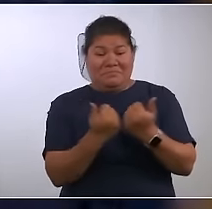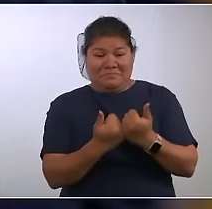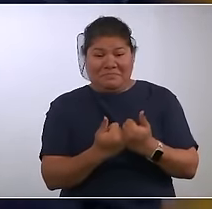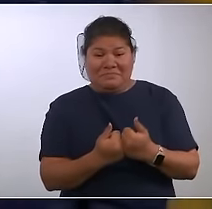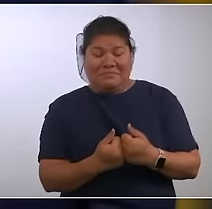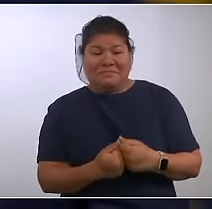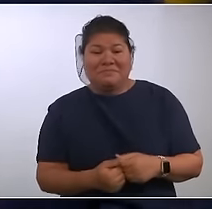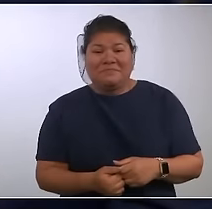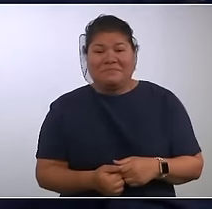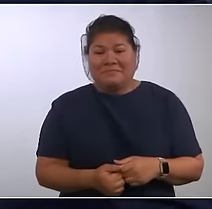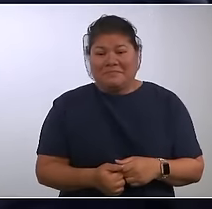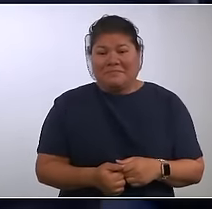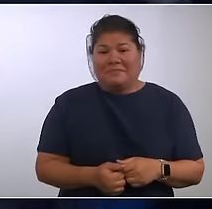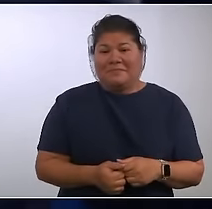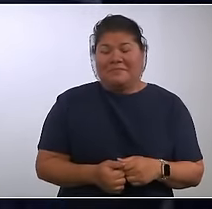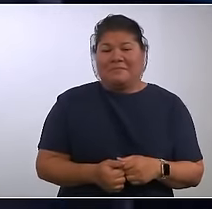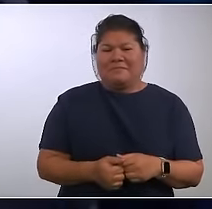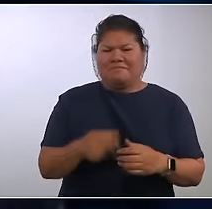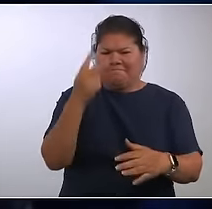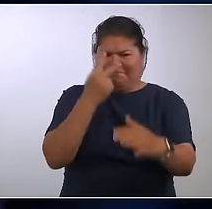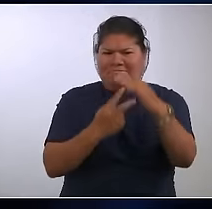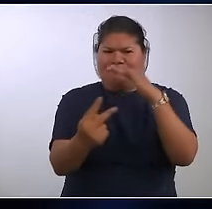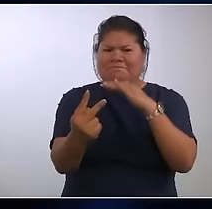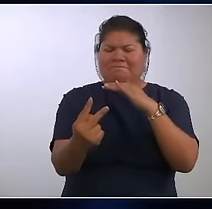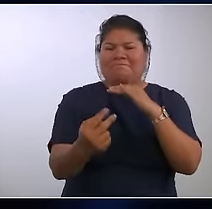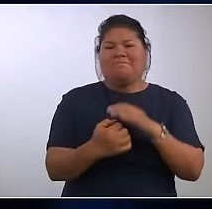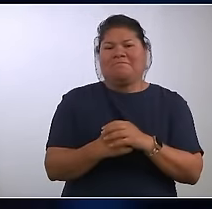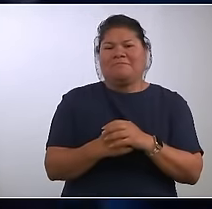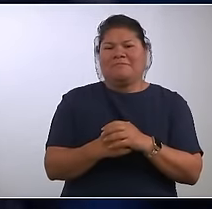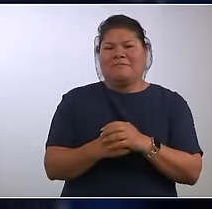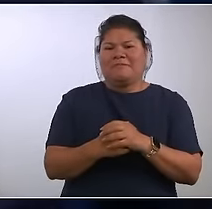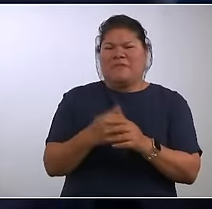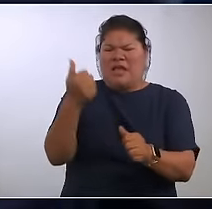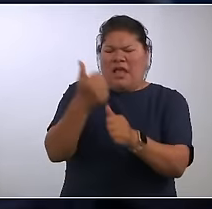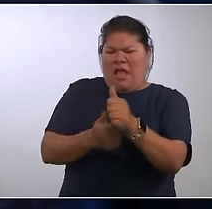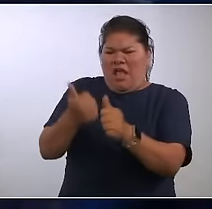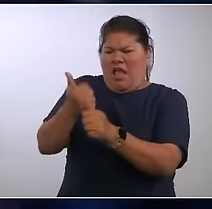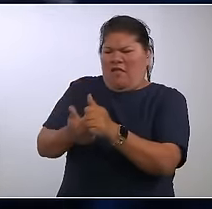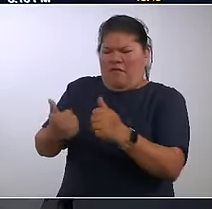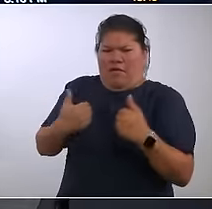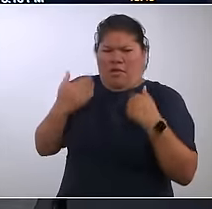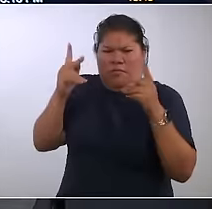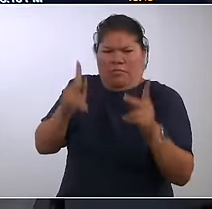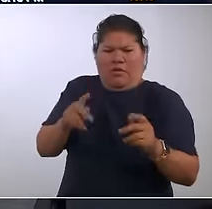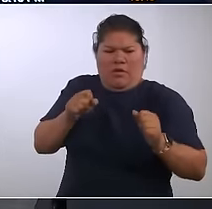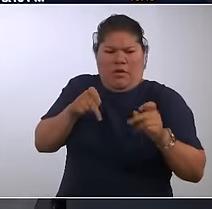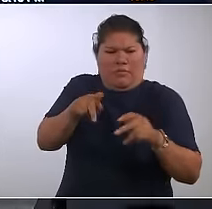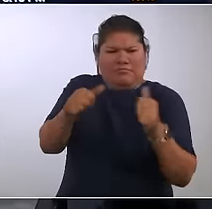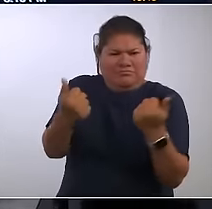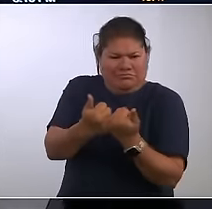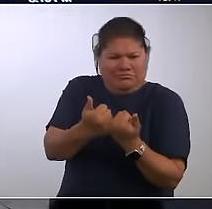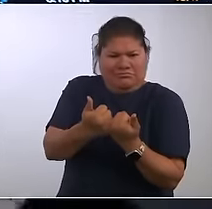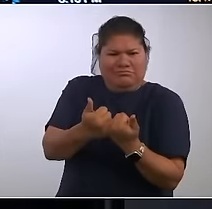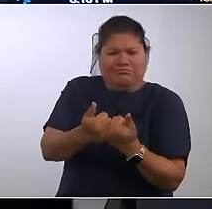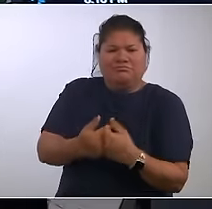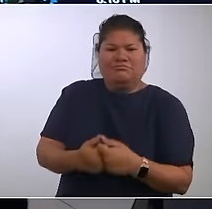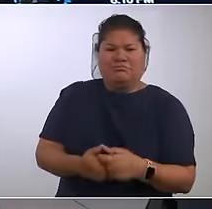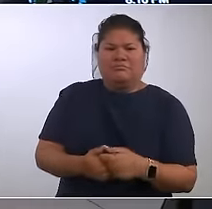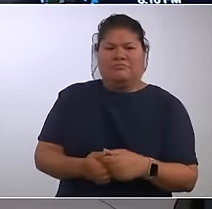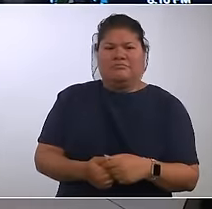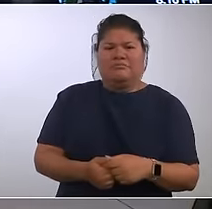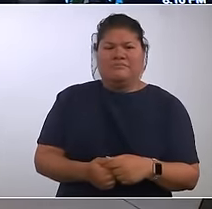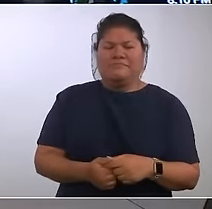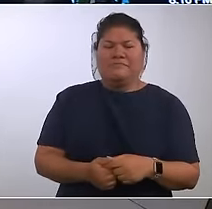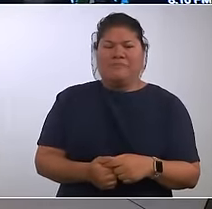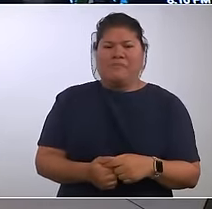Assembly. Los obispos de la Asamblea Apostólica. Have a vision. Tienen una visión. That every young person of the Apostolic Assembly. Que cada joven